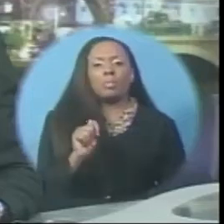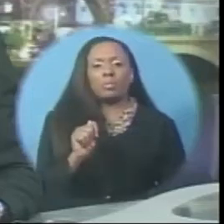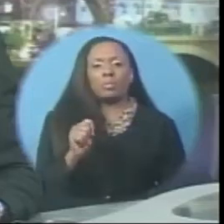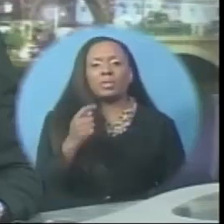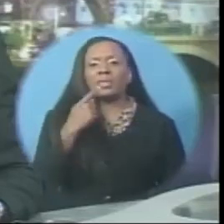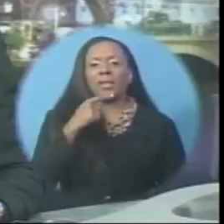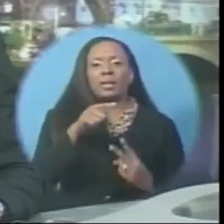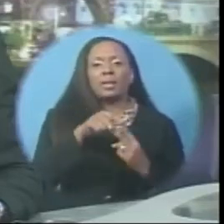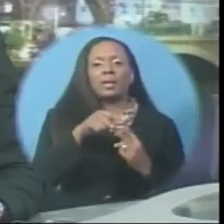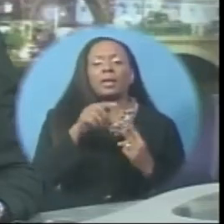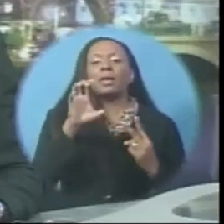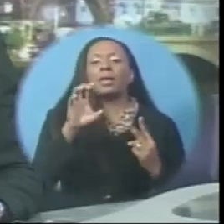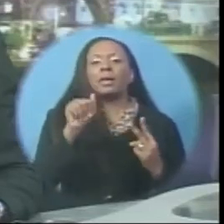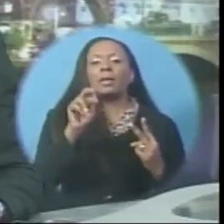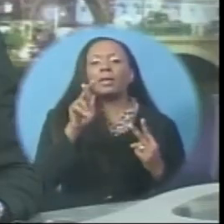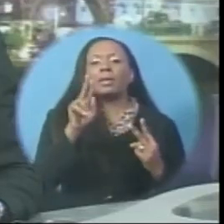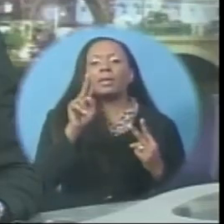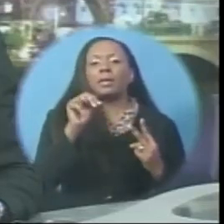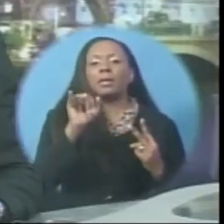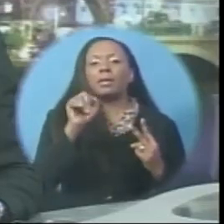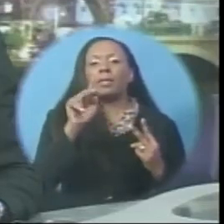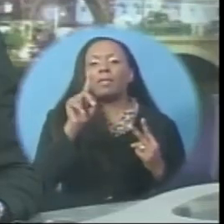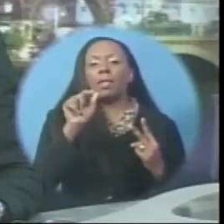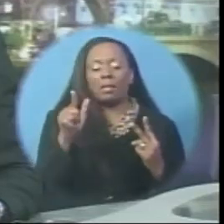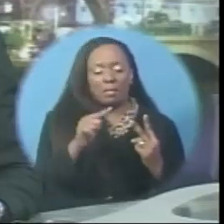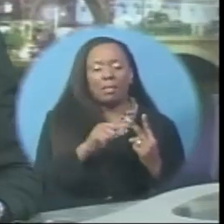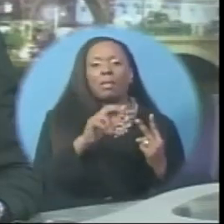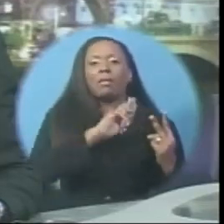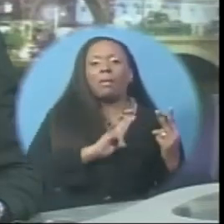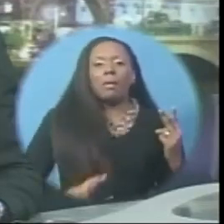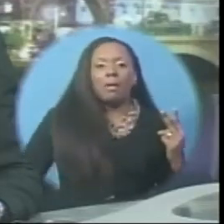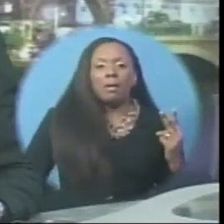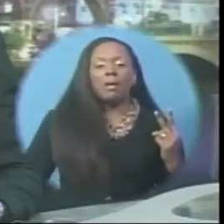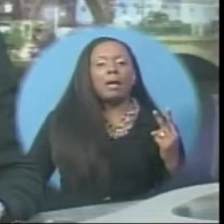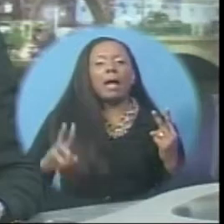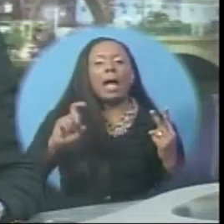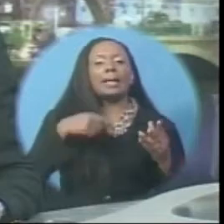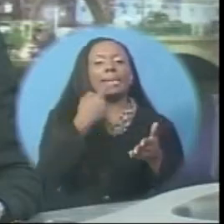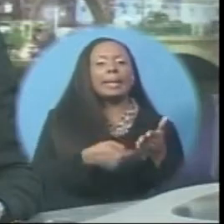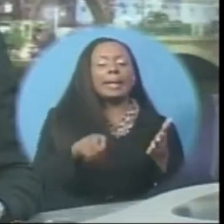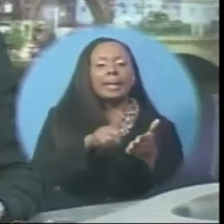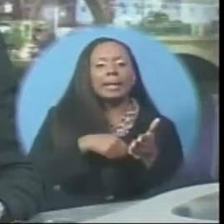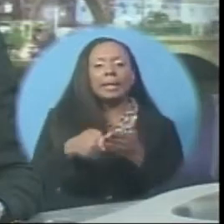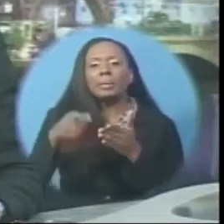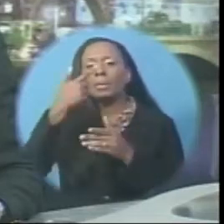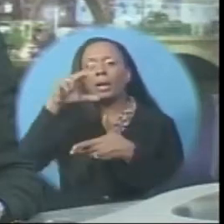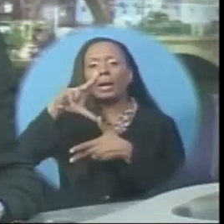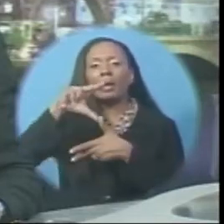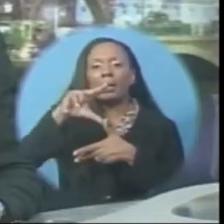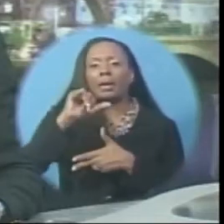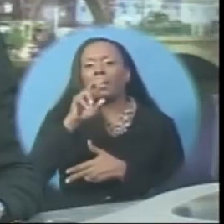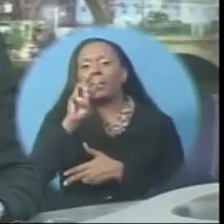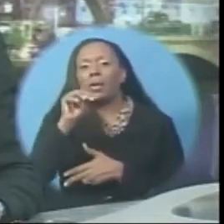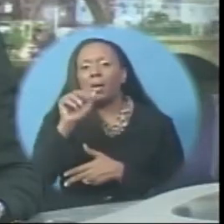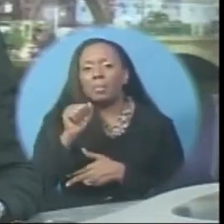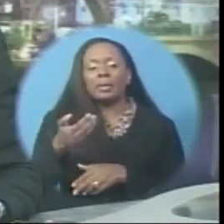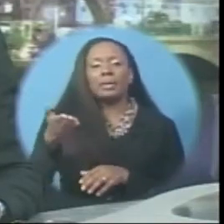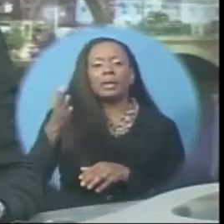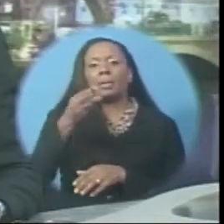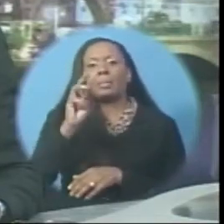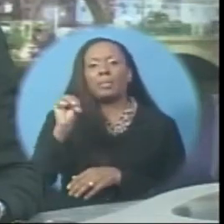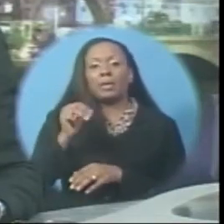Royal Caribbean brands were forced to cancel several cruises following the devastation caused by Hurricanes Irma and Maria last